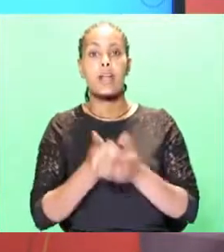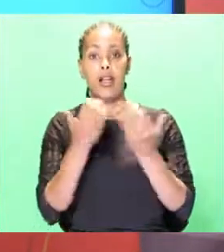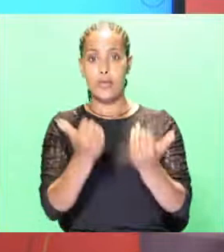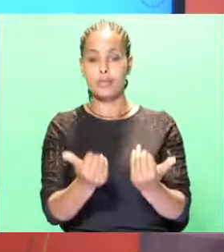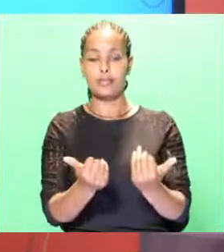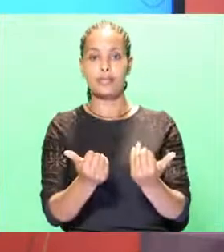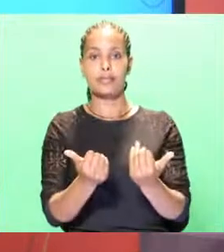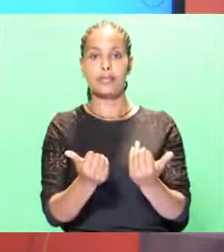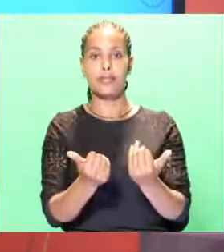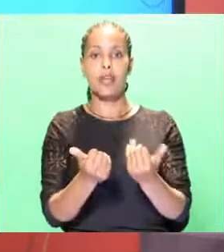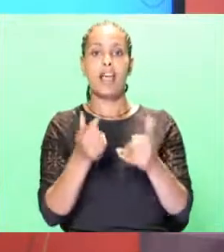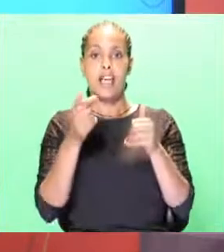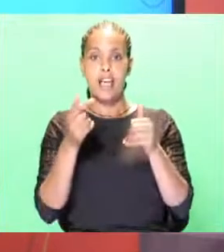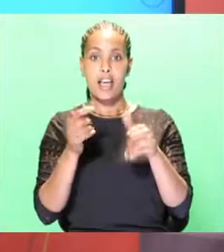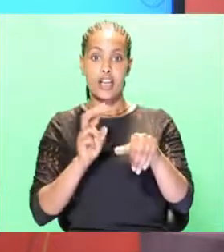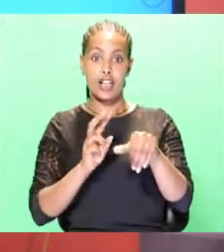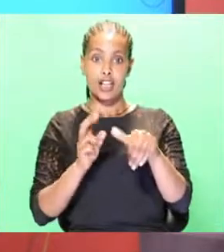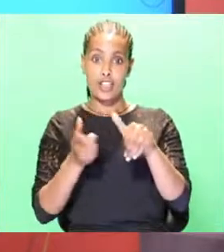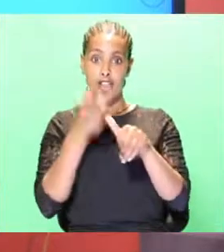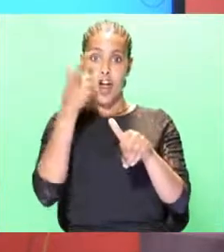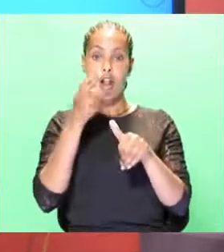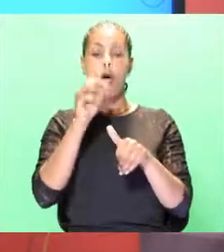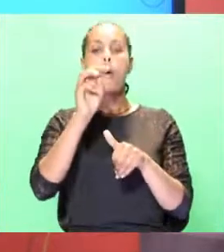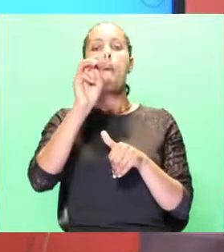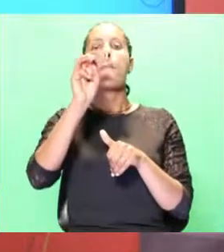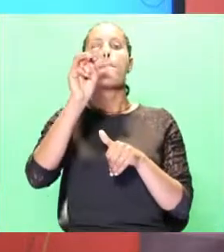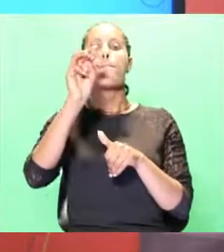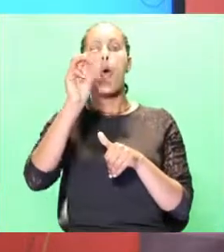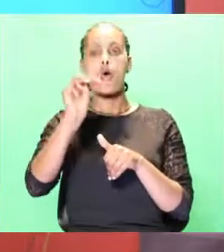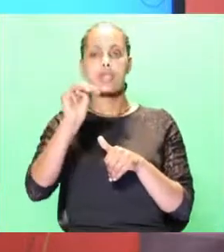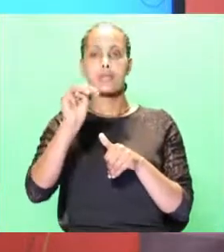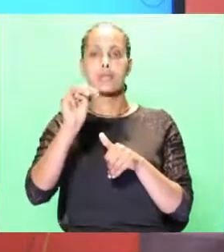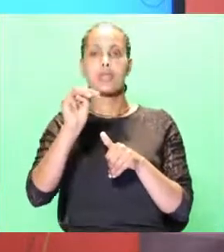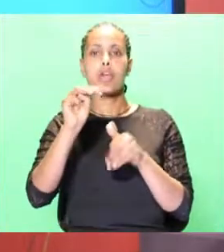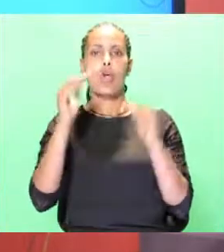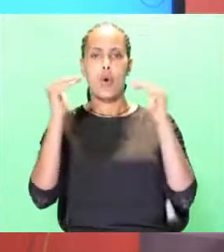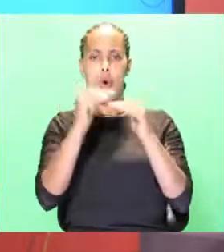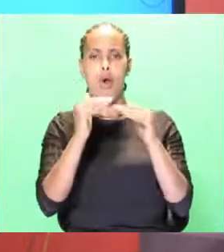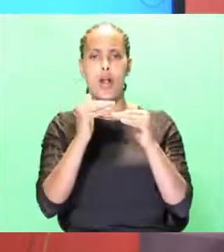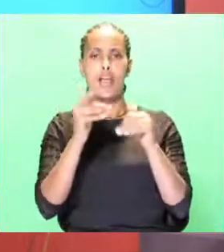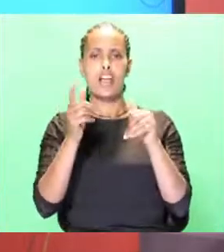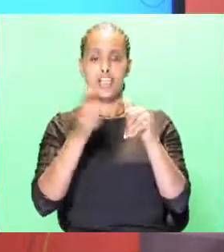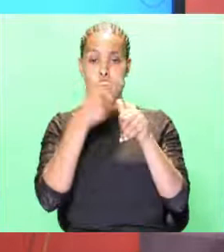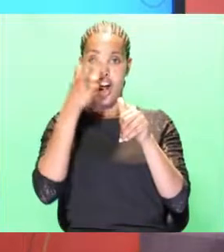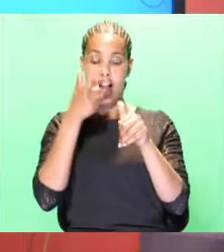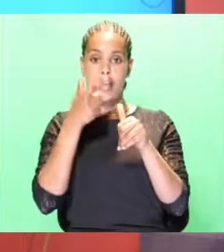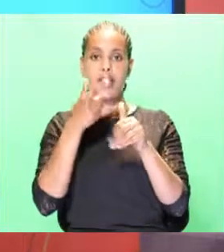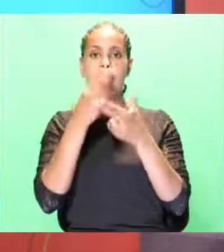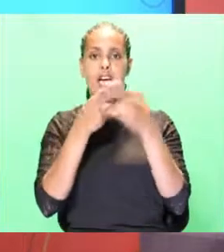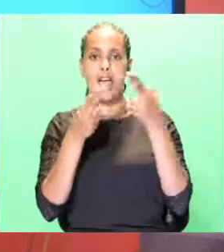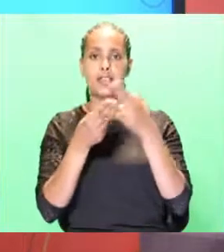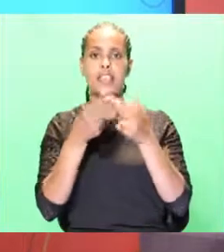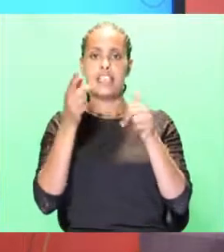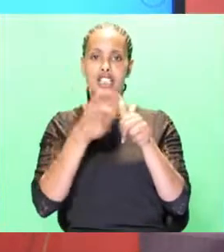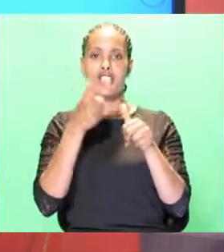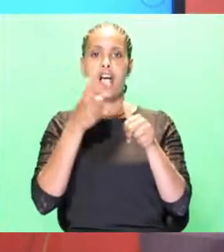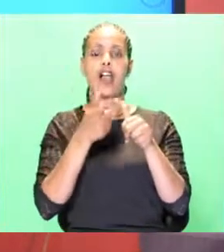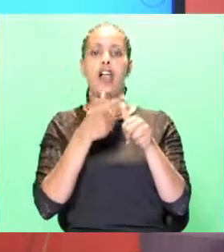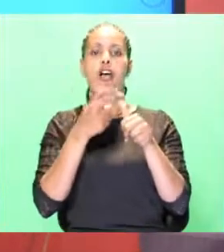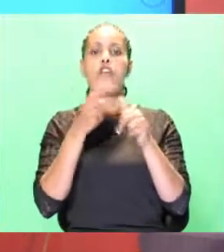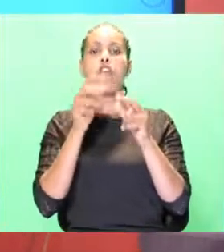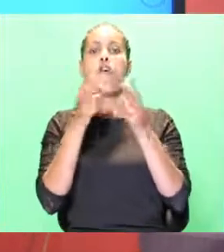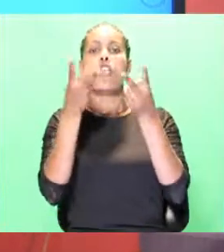Now, initial moles of the solids equal initial concentration times initial volume of